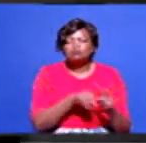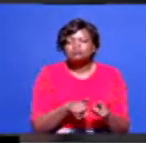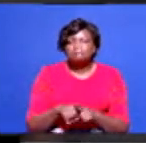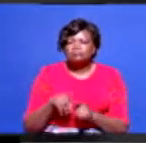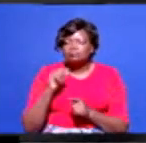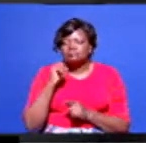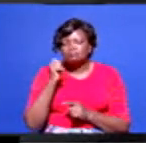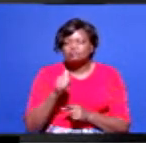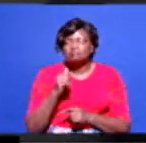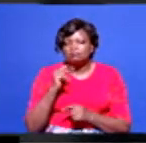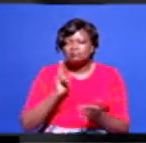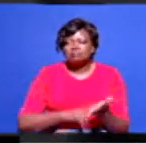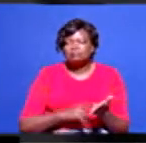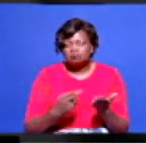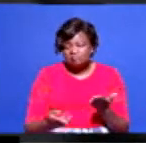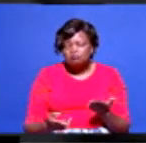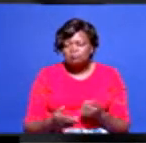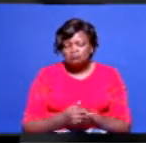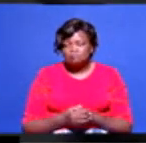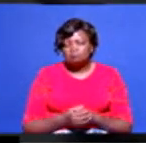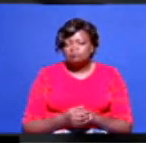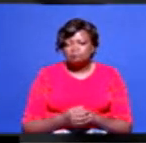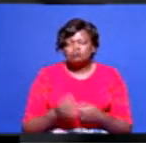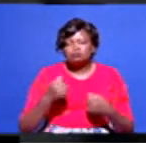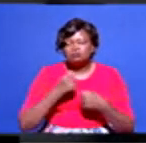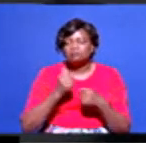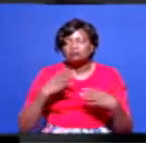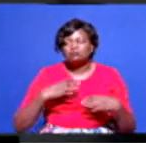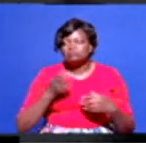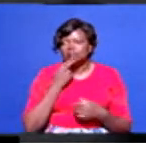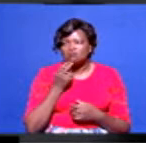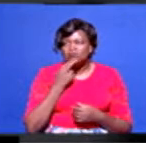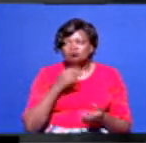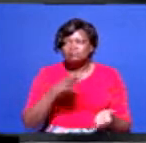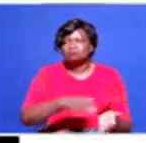failed to make a dull moment lighter.